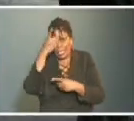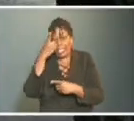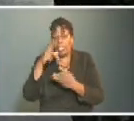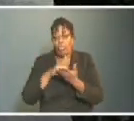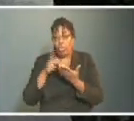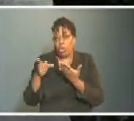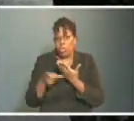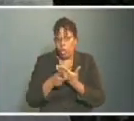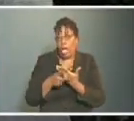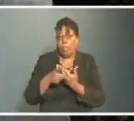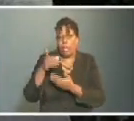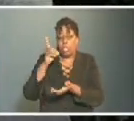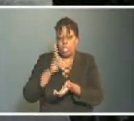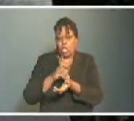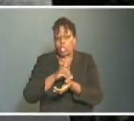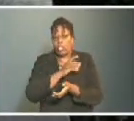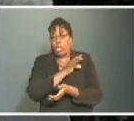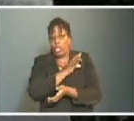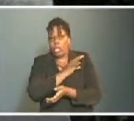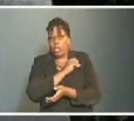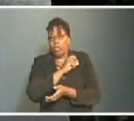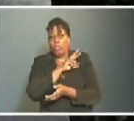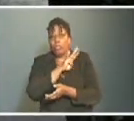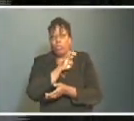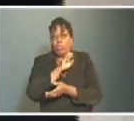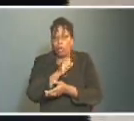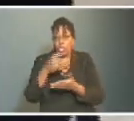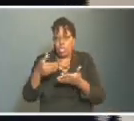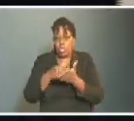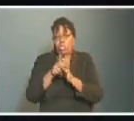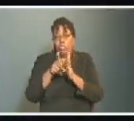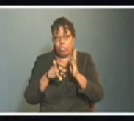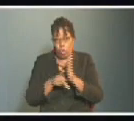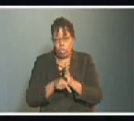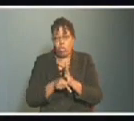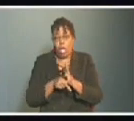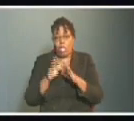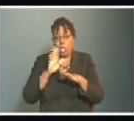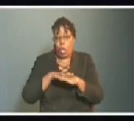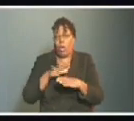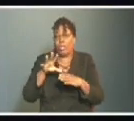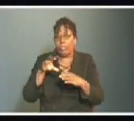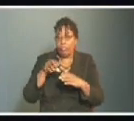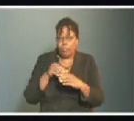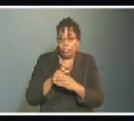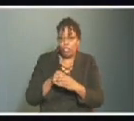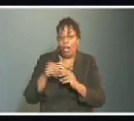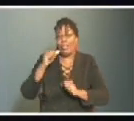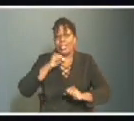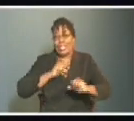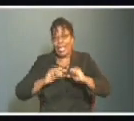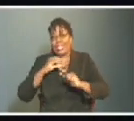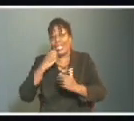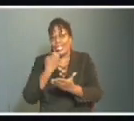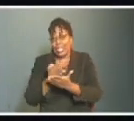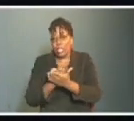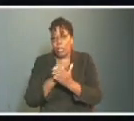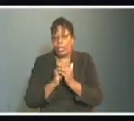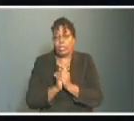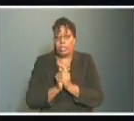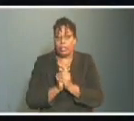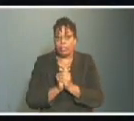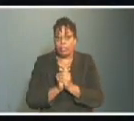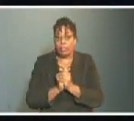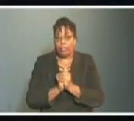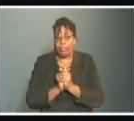Program, Dr. Nikia Forbes, explains that the new protocols are based on a combination of science and economics.